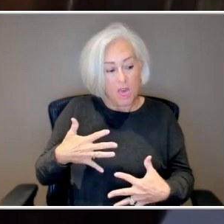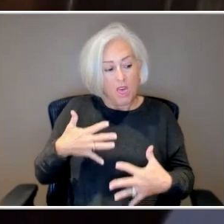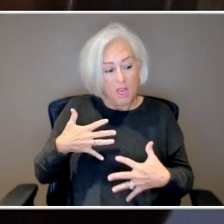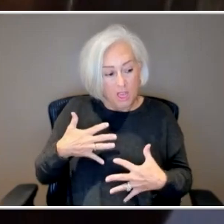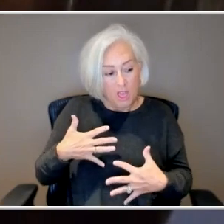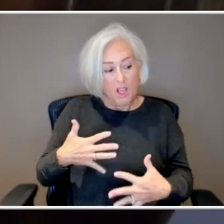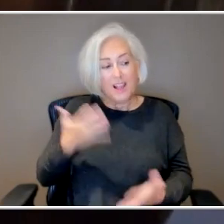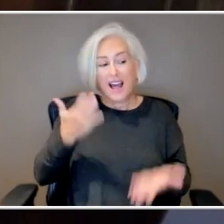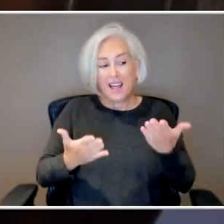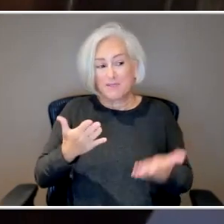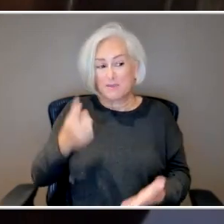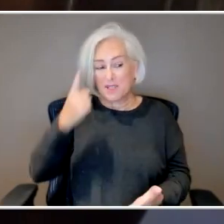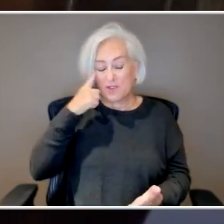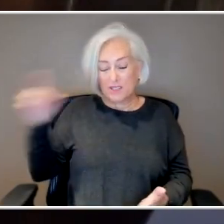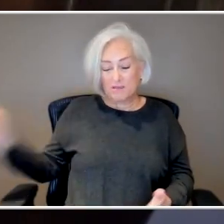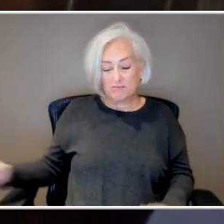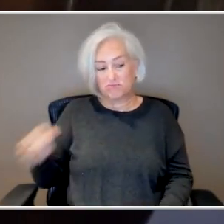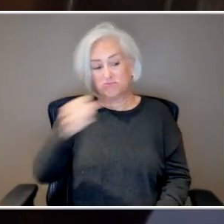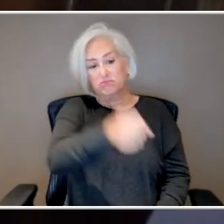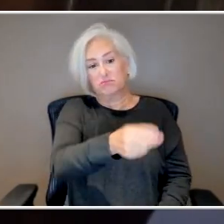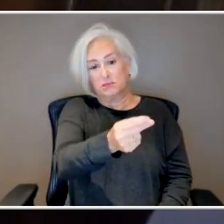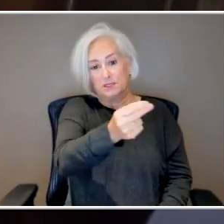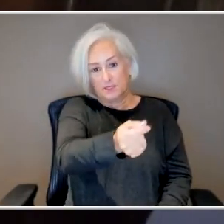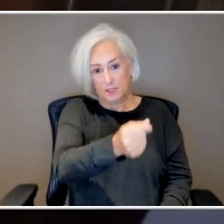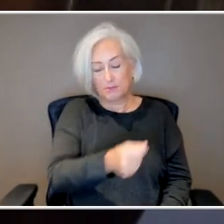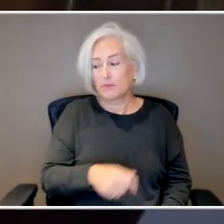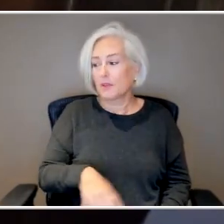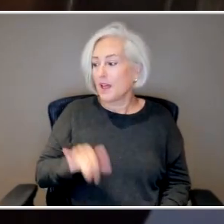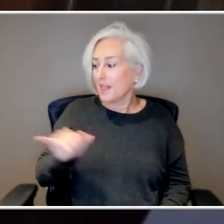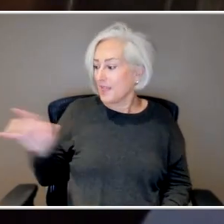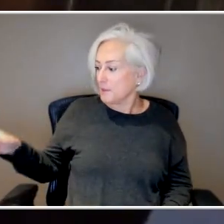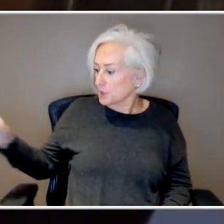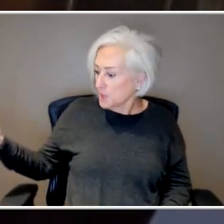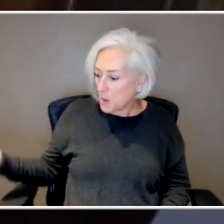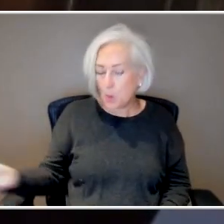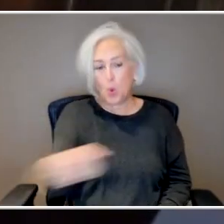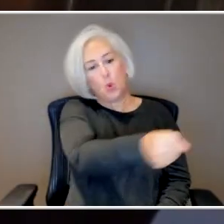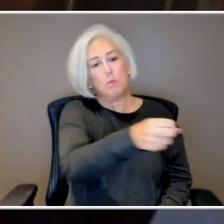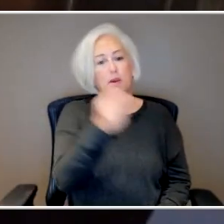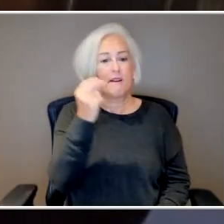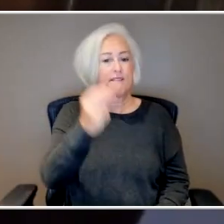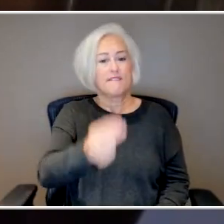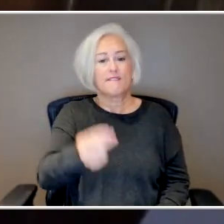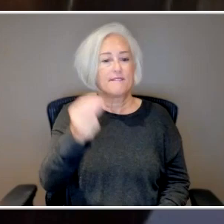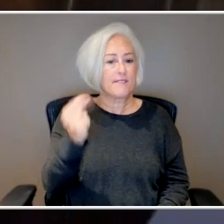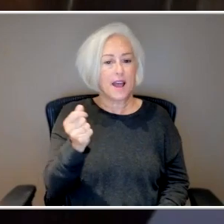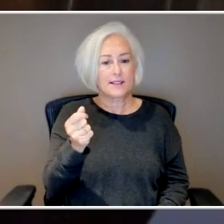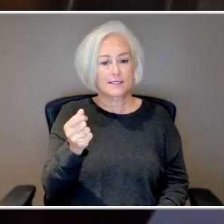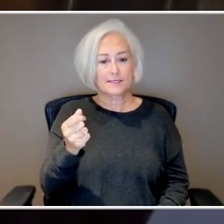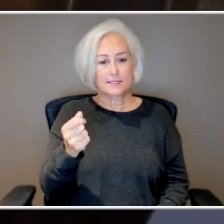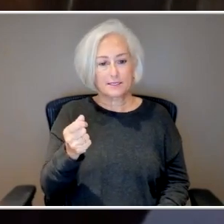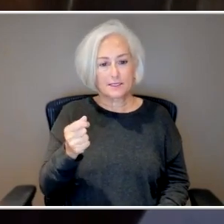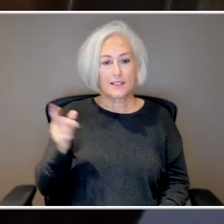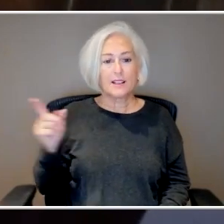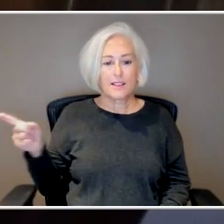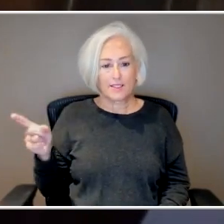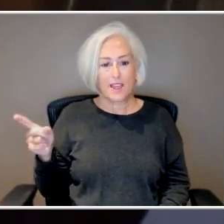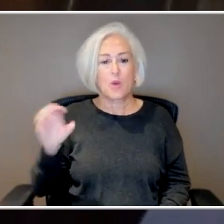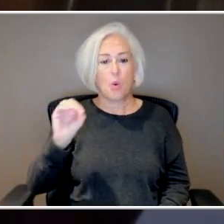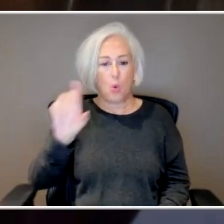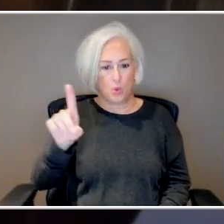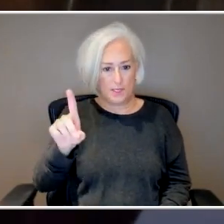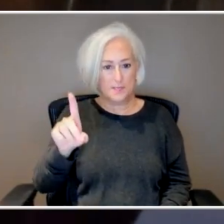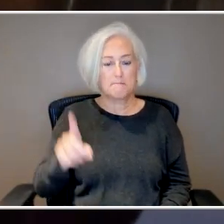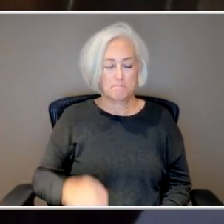that person back or look at him. And they whisked that person back. That person actually had a overdose.